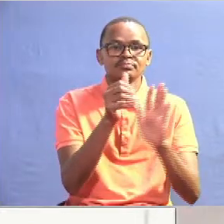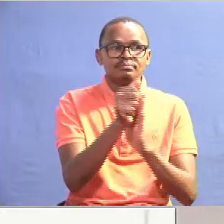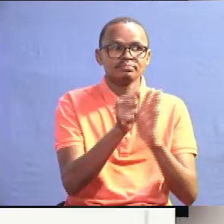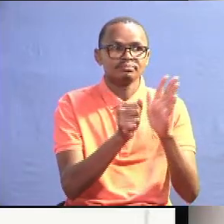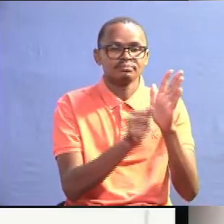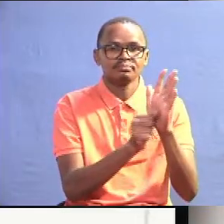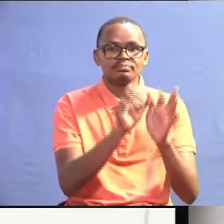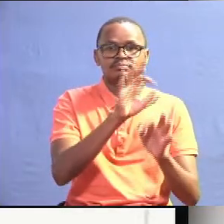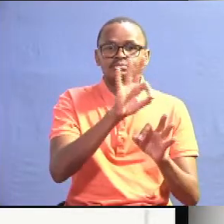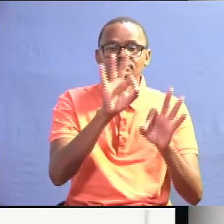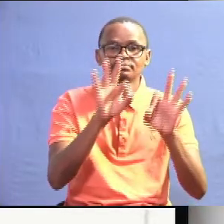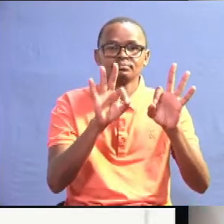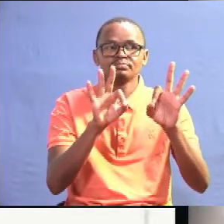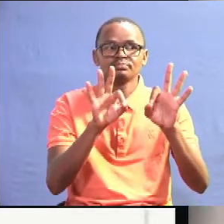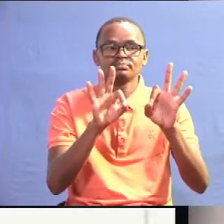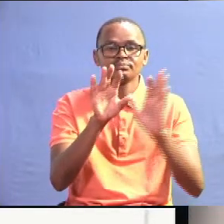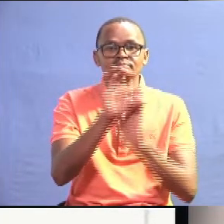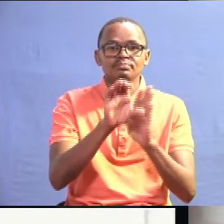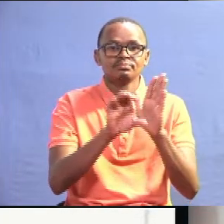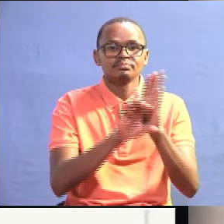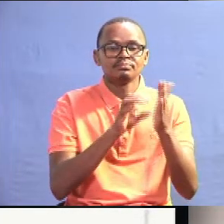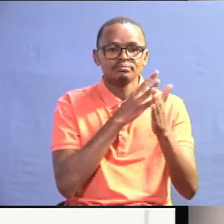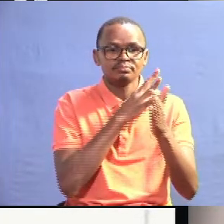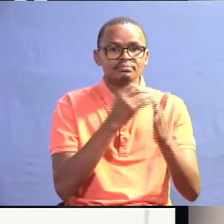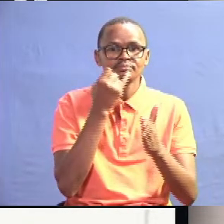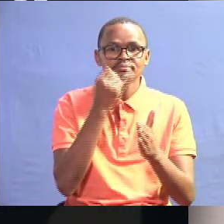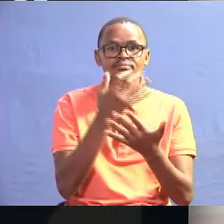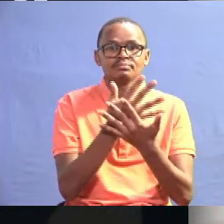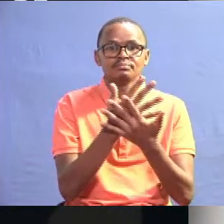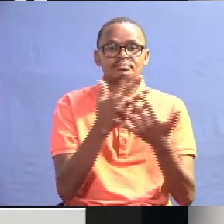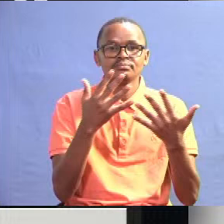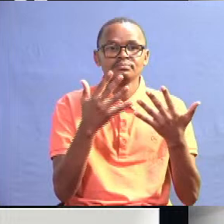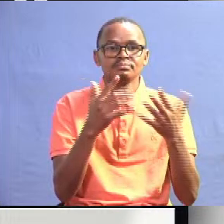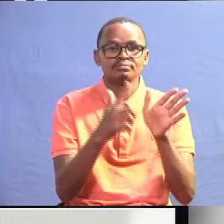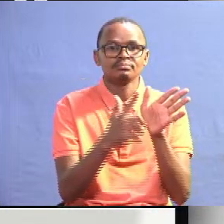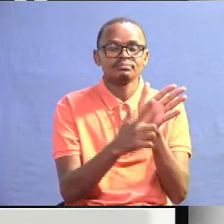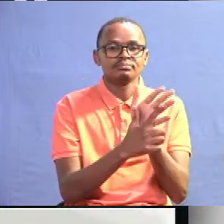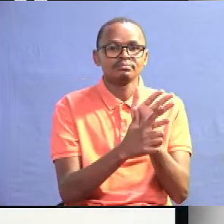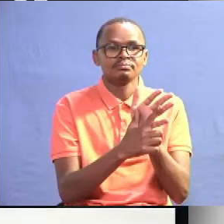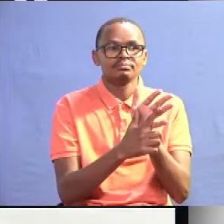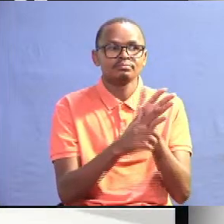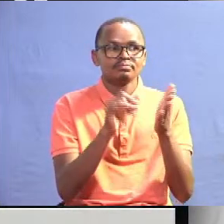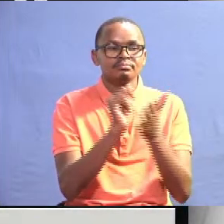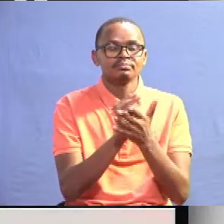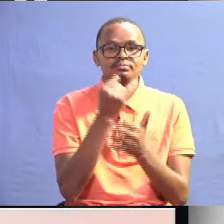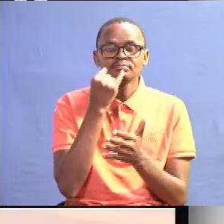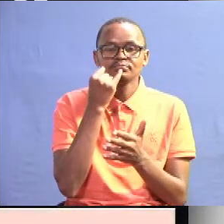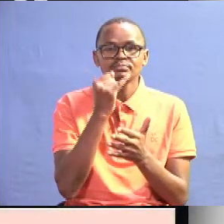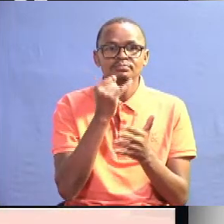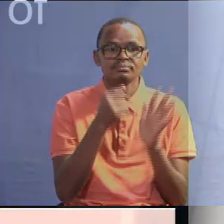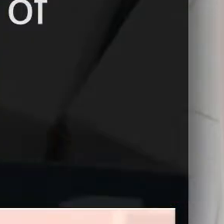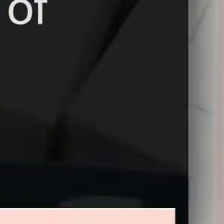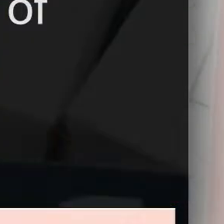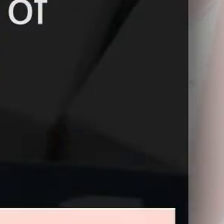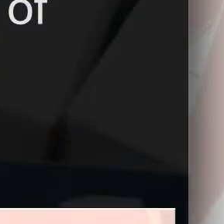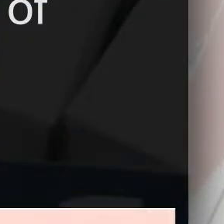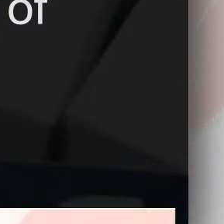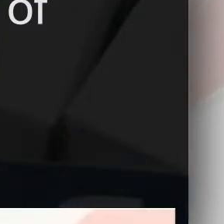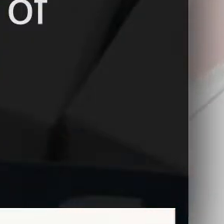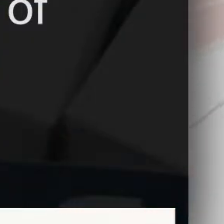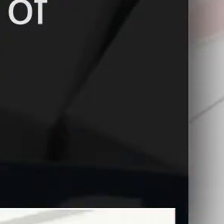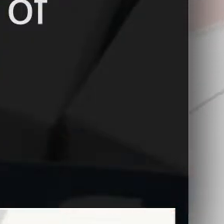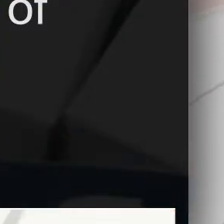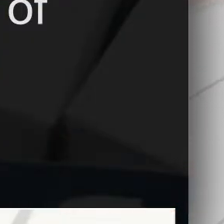Article 33 of the Constitution. And this is some of the laws, and of course that is enshrined in our Constitution,